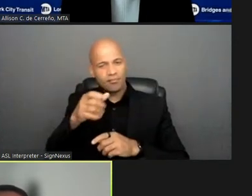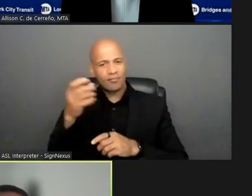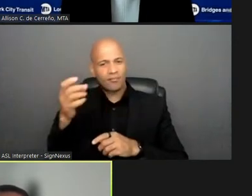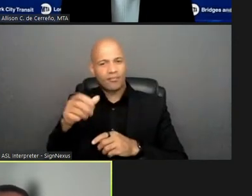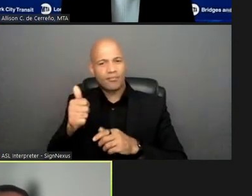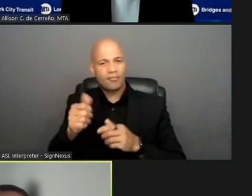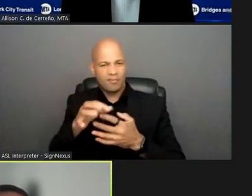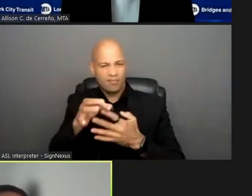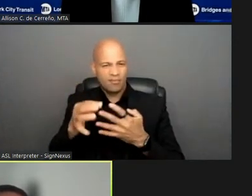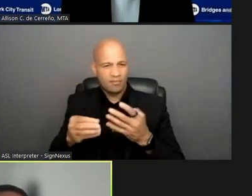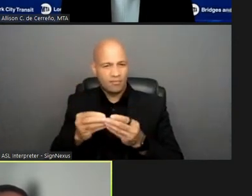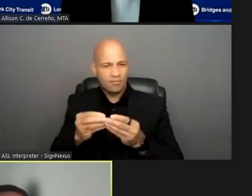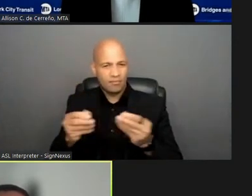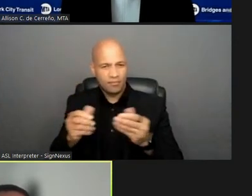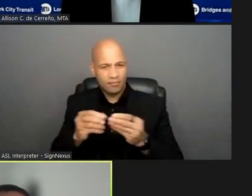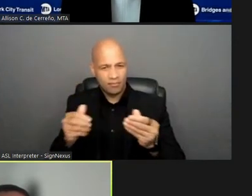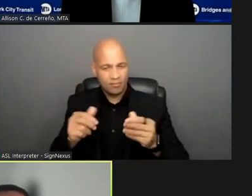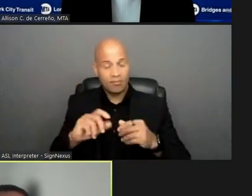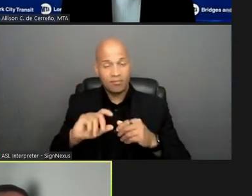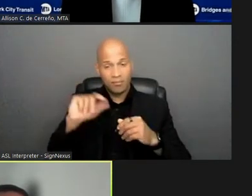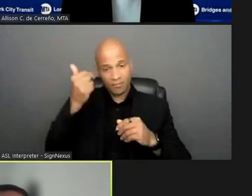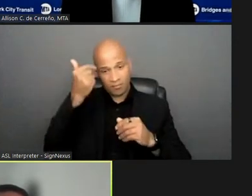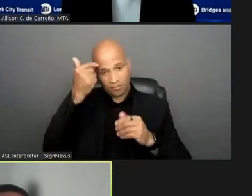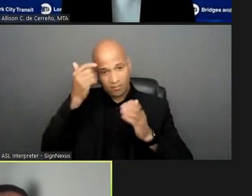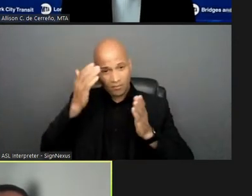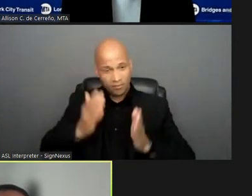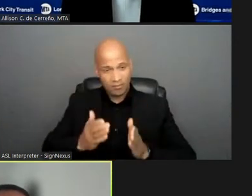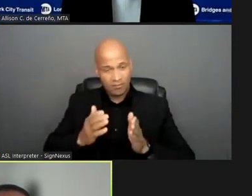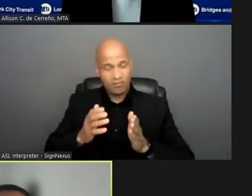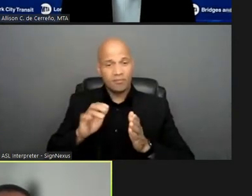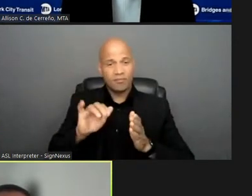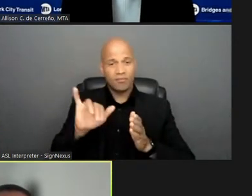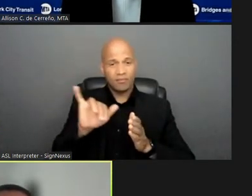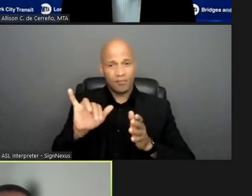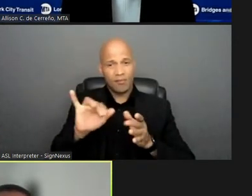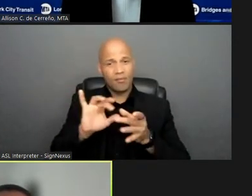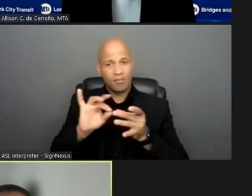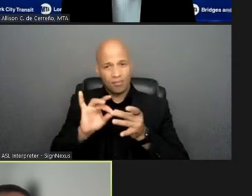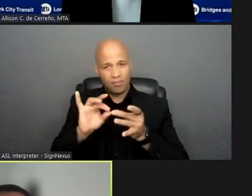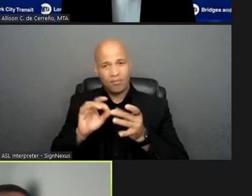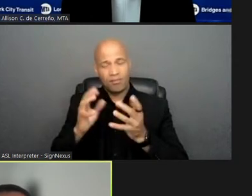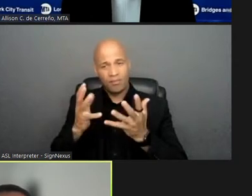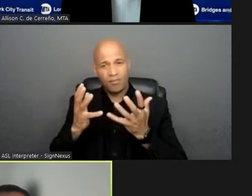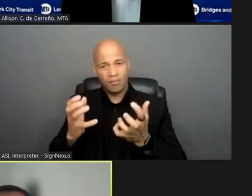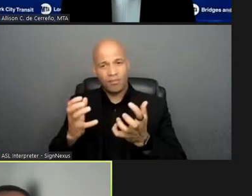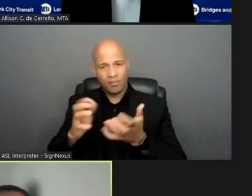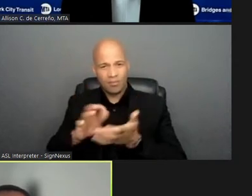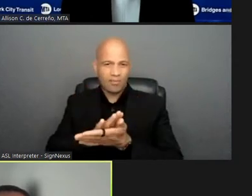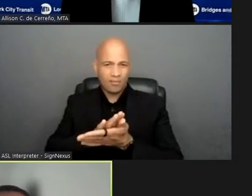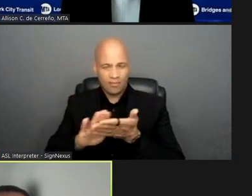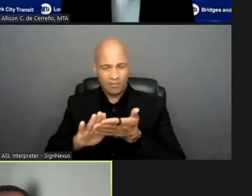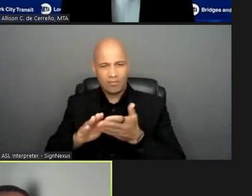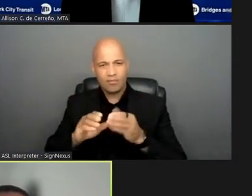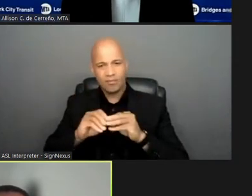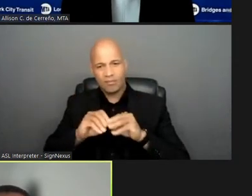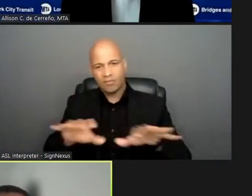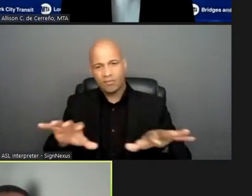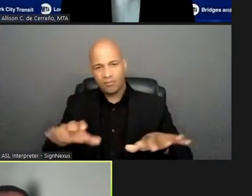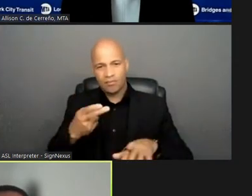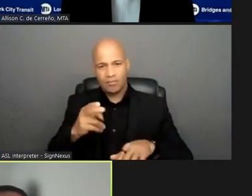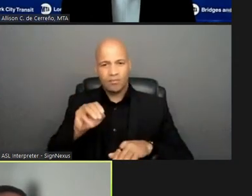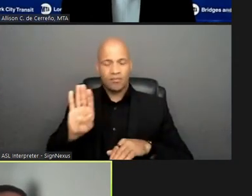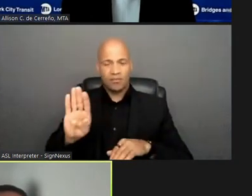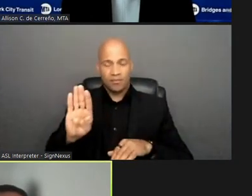book Governor hokel herself announced intention to transform Hunts Point into a clean Distribution Hub the mta's